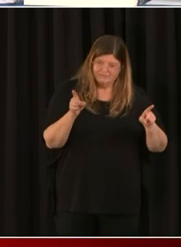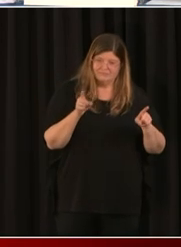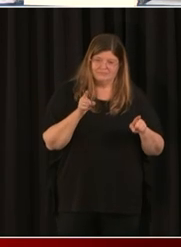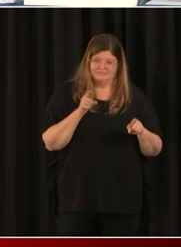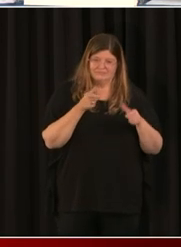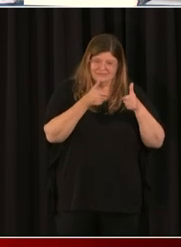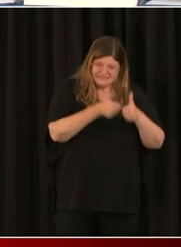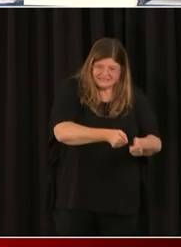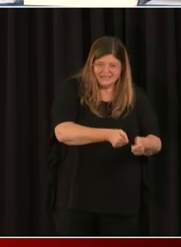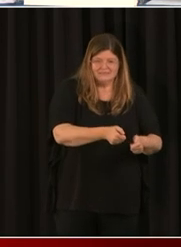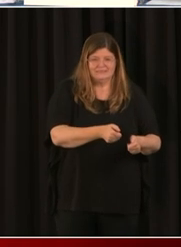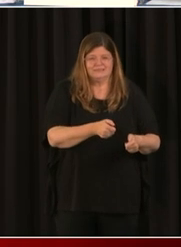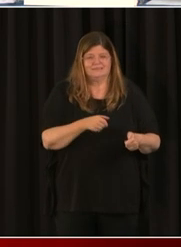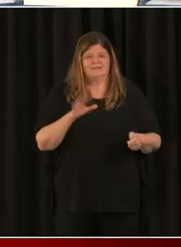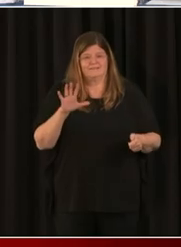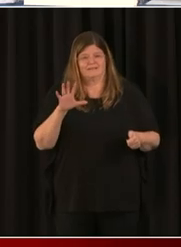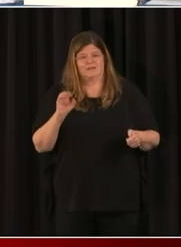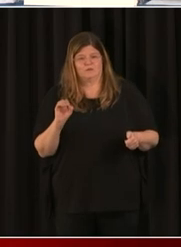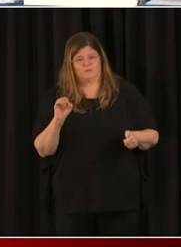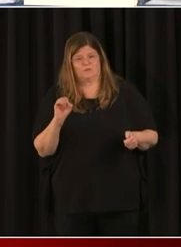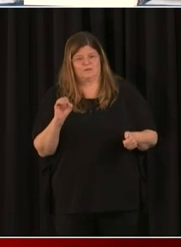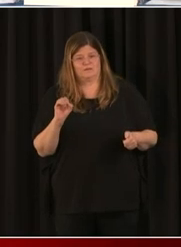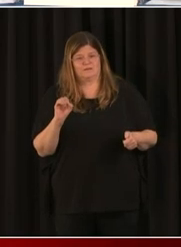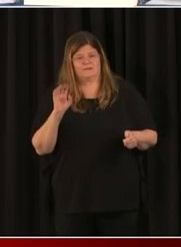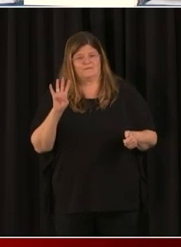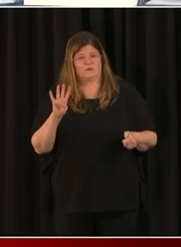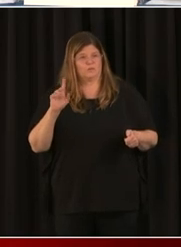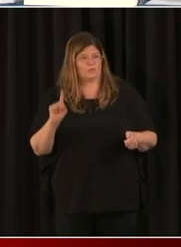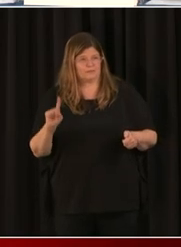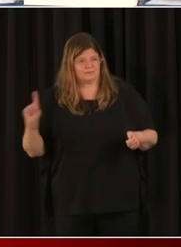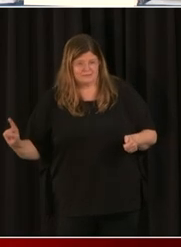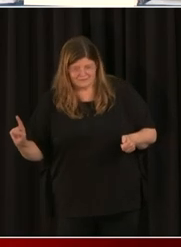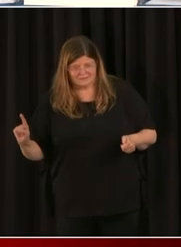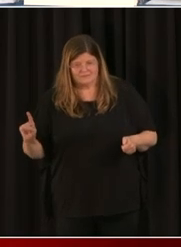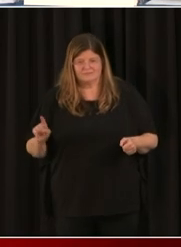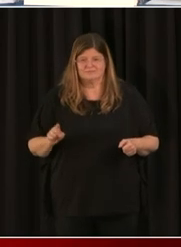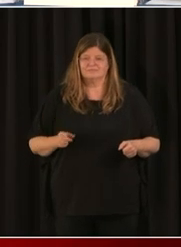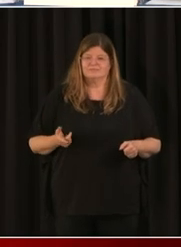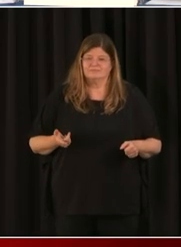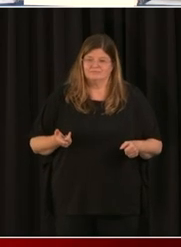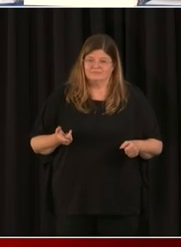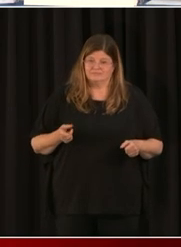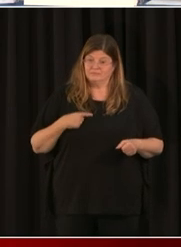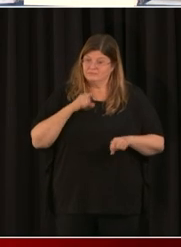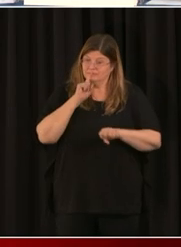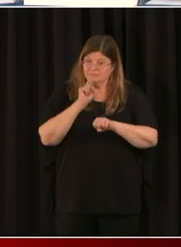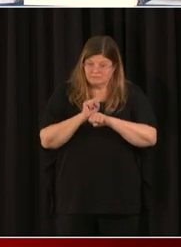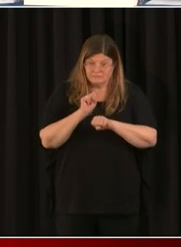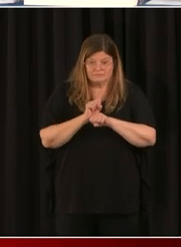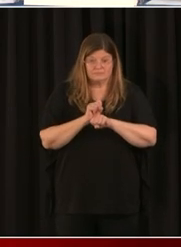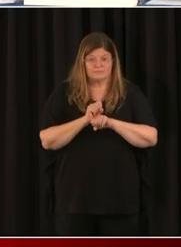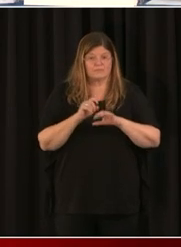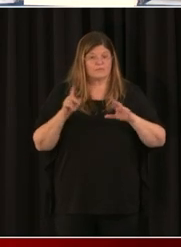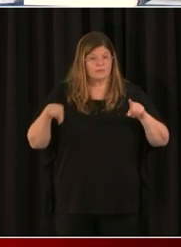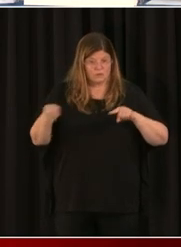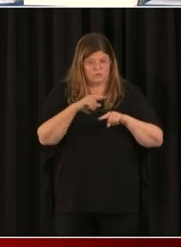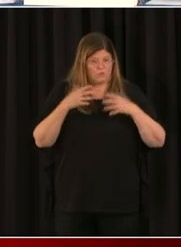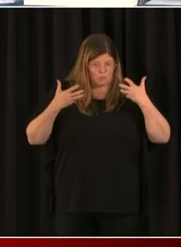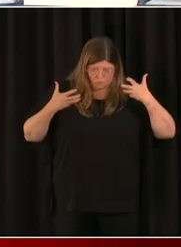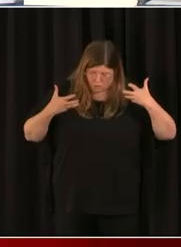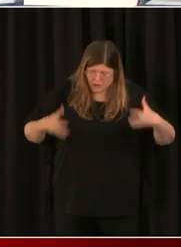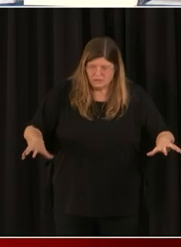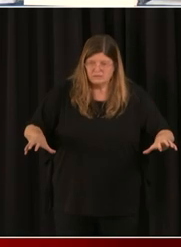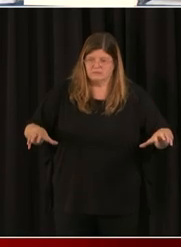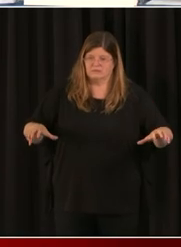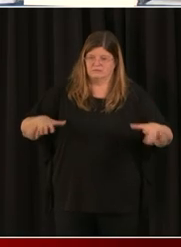50411. But we appreciate the information because I'm certain that those people who are peacefully gathering do not want to be surrounded